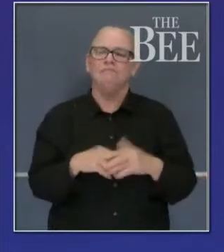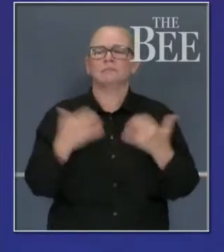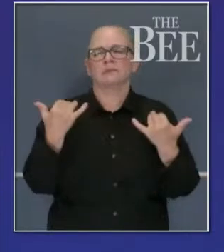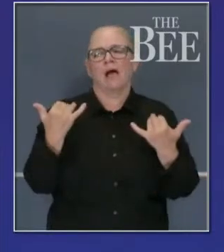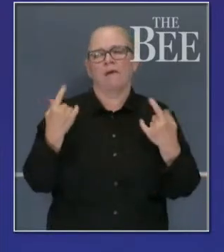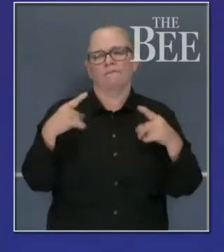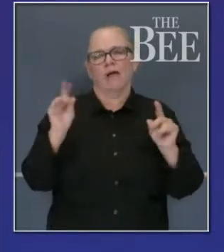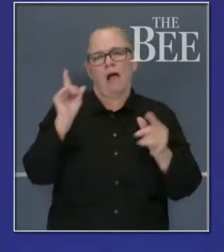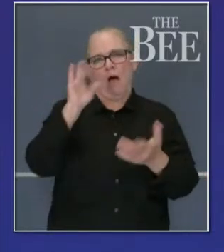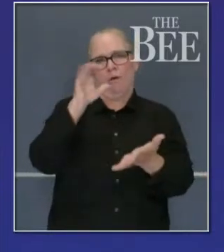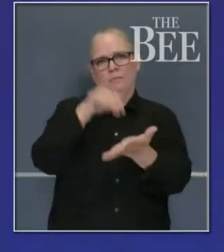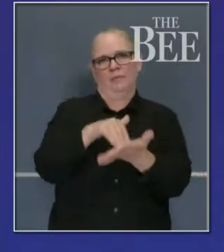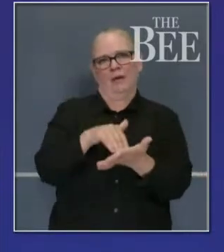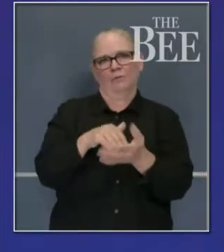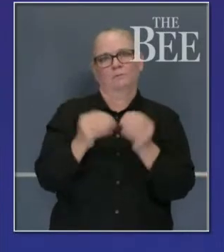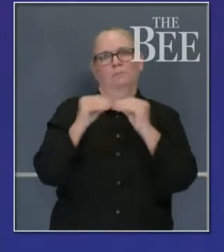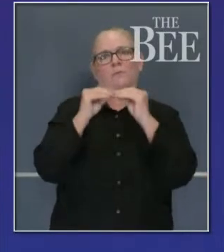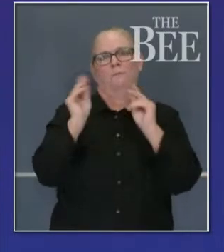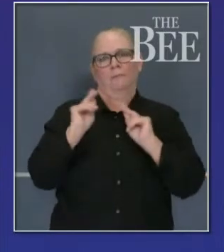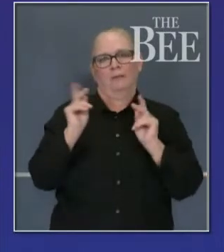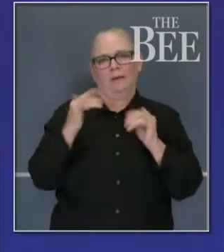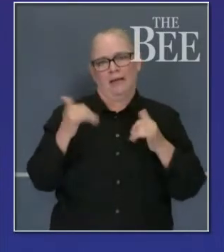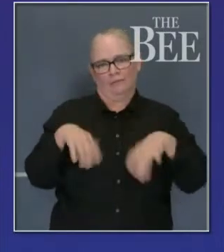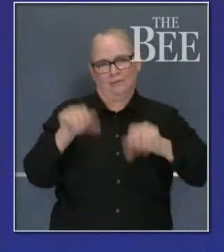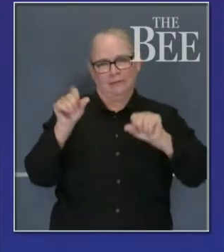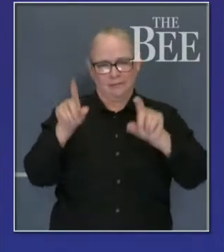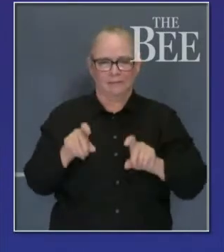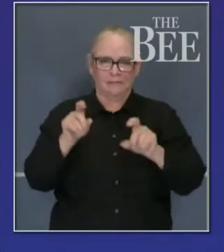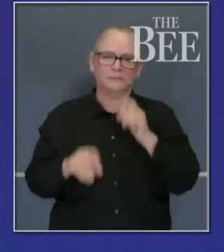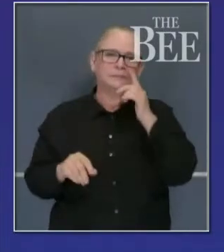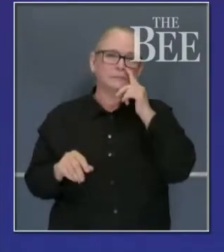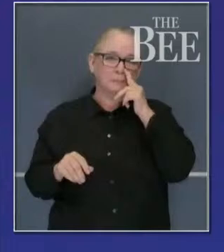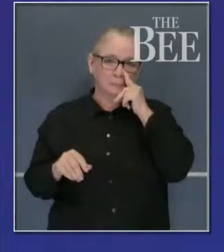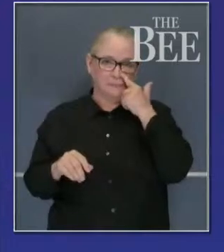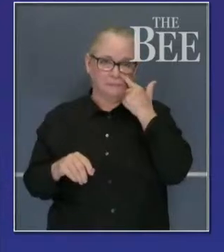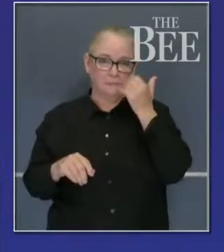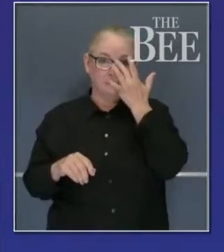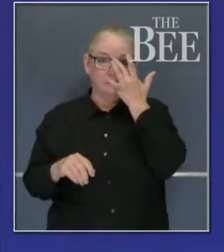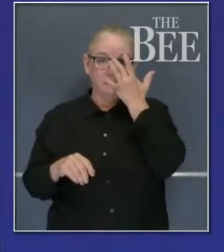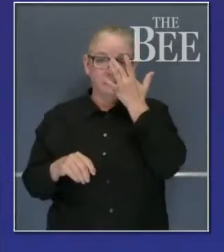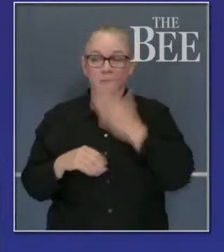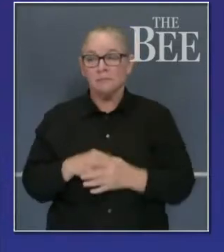100,000 tests a day. Those numbers over a 7-day period